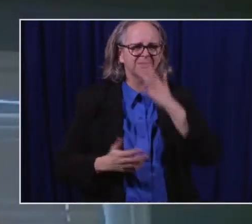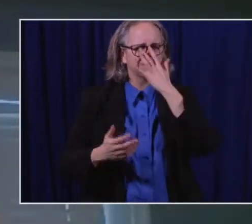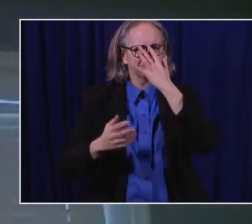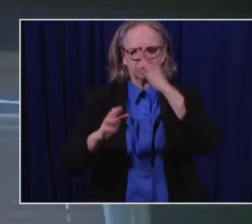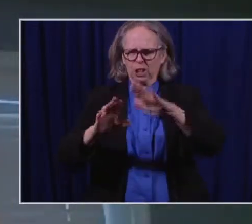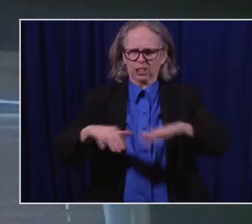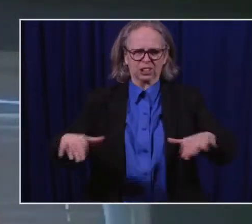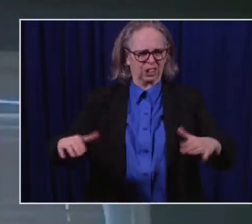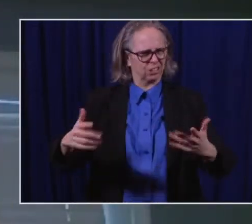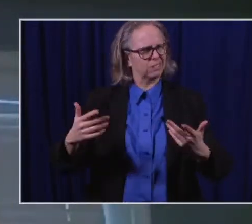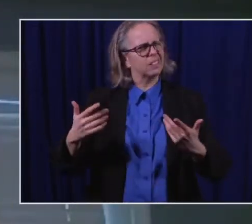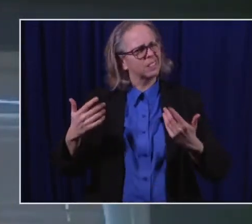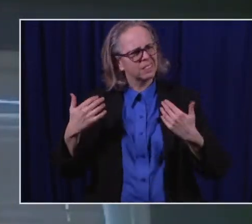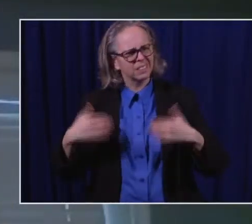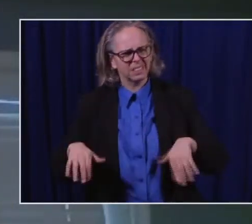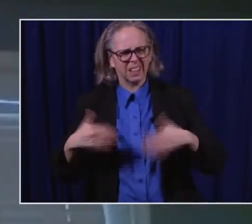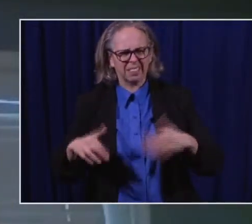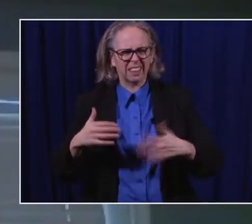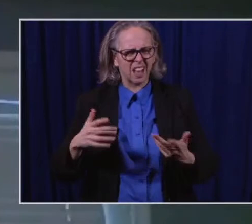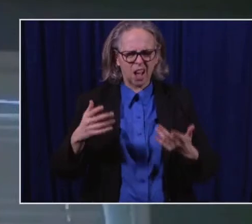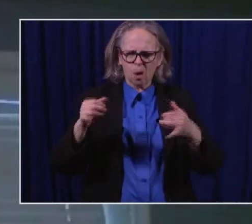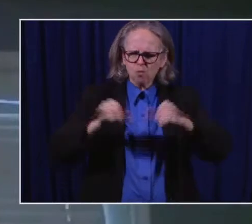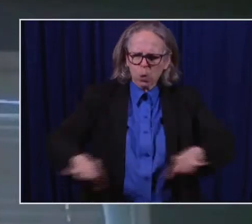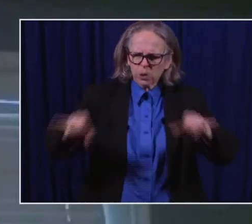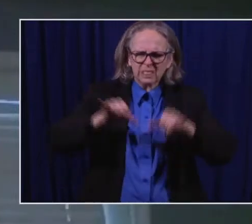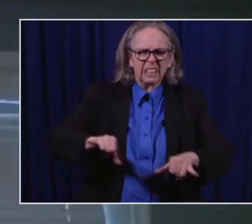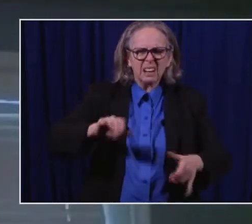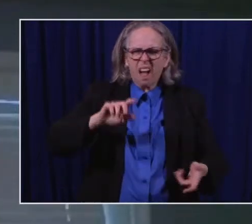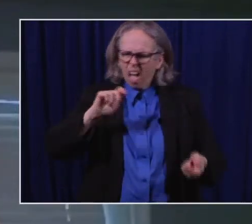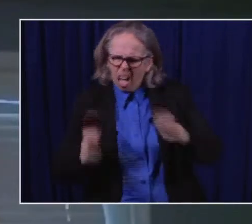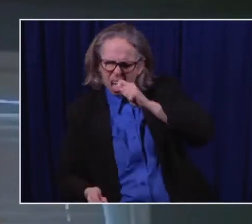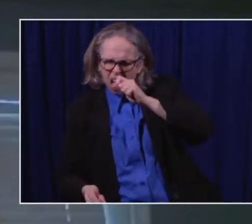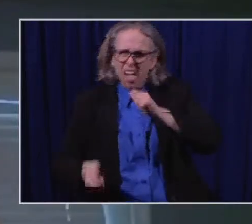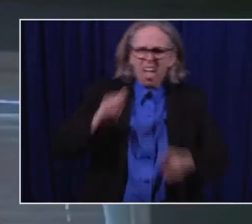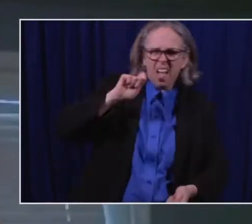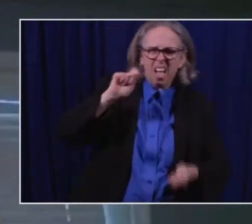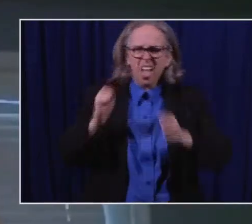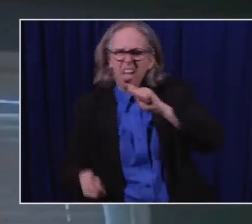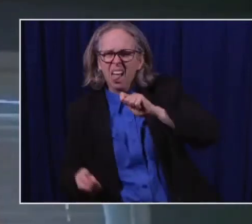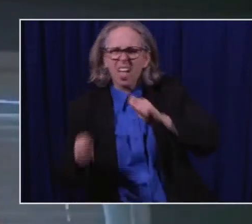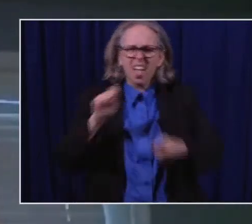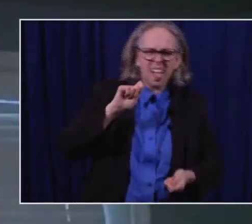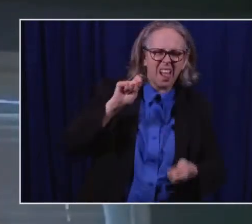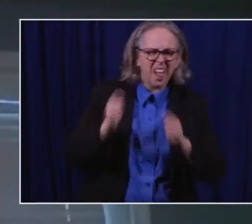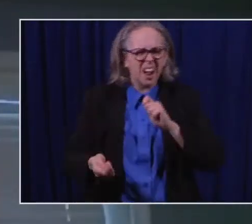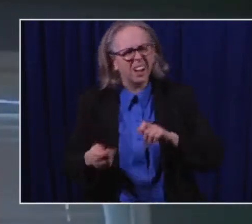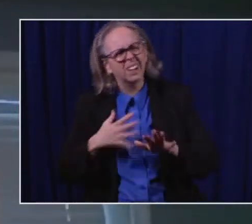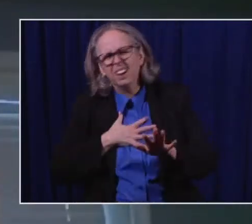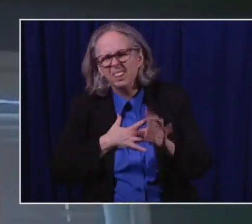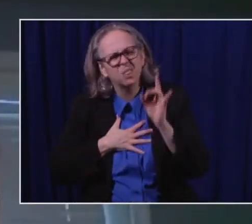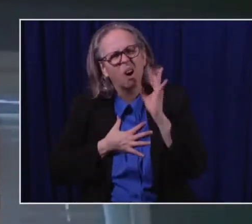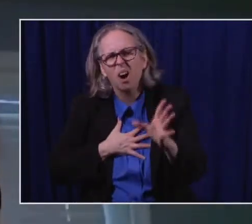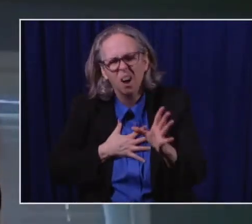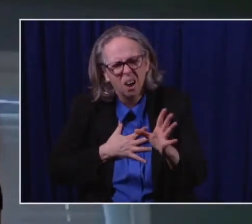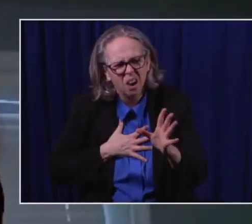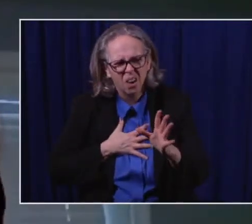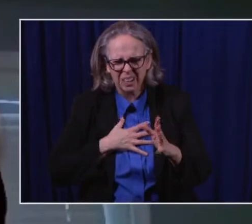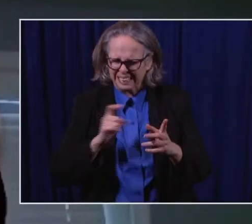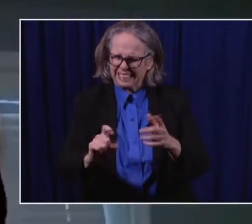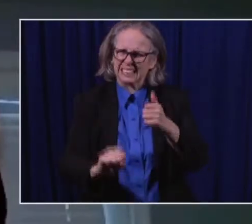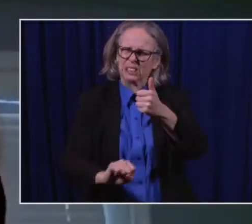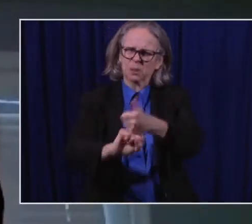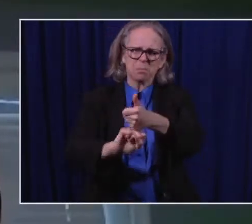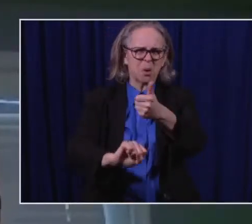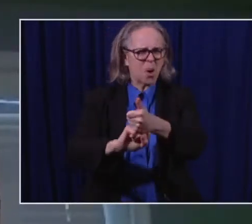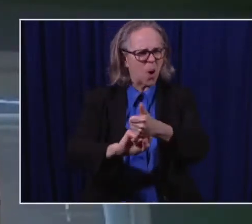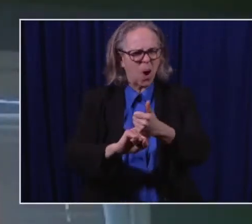pandemic produces anxiety. Disconnection from learning, emotional and social supports can lead to depression. Missed significant